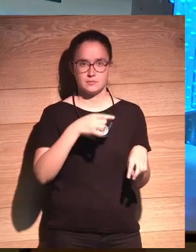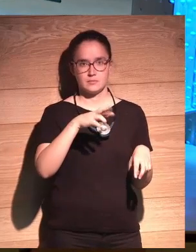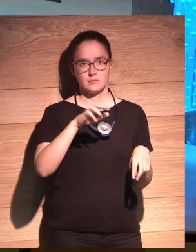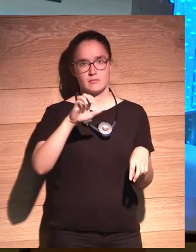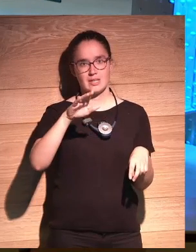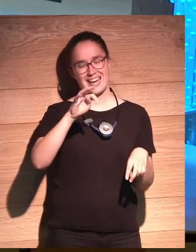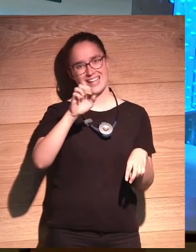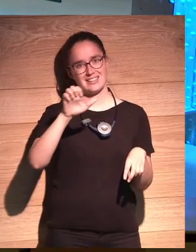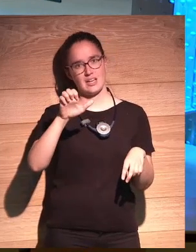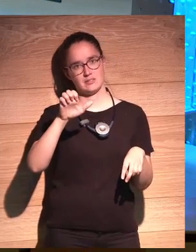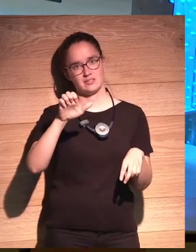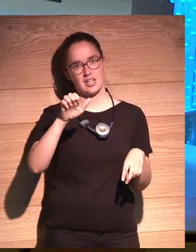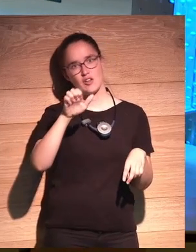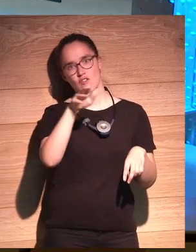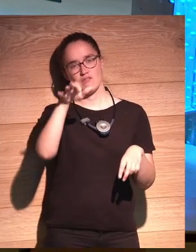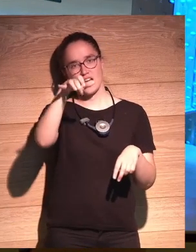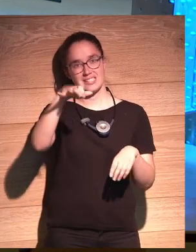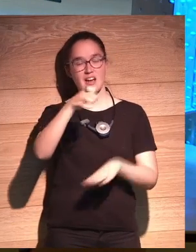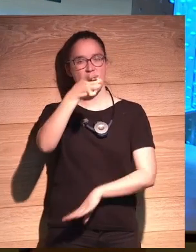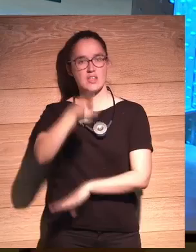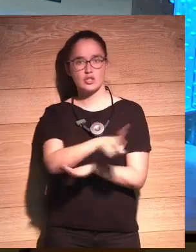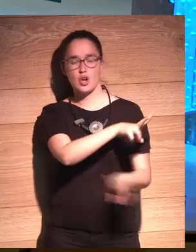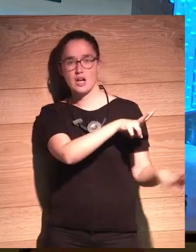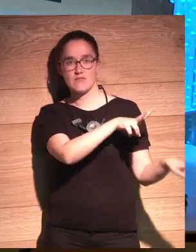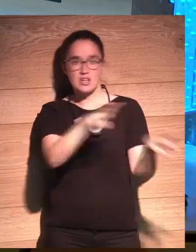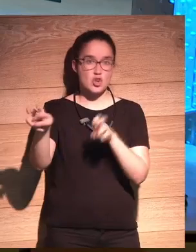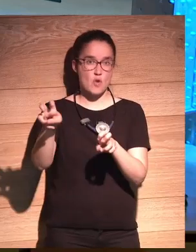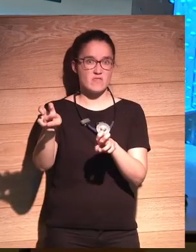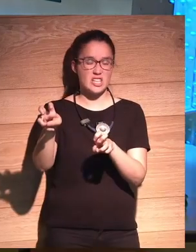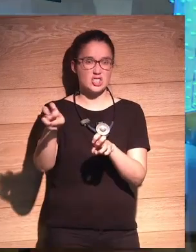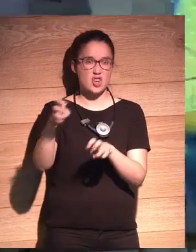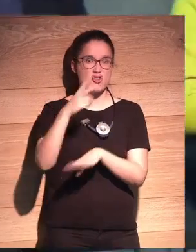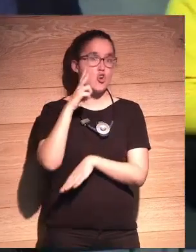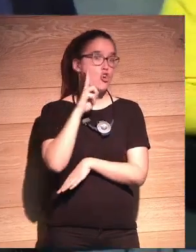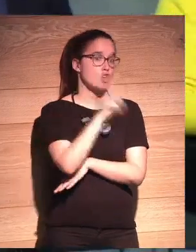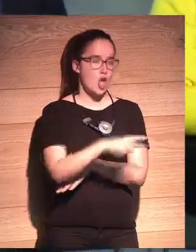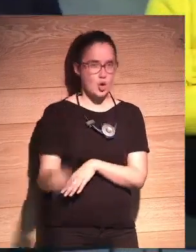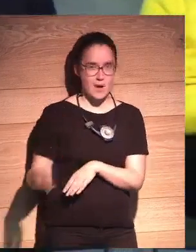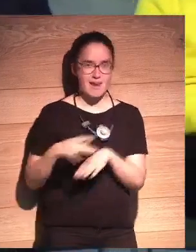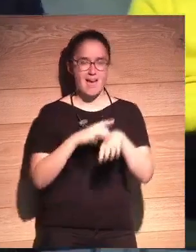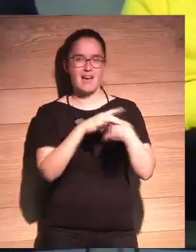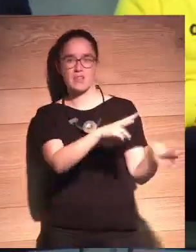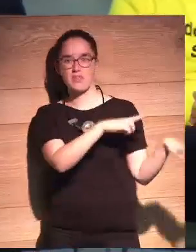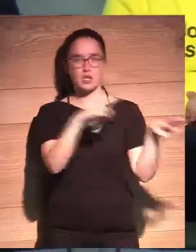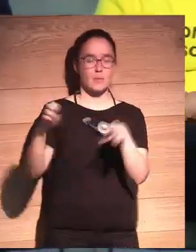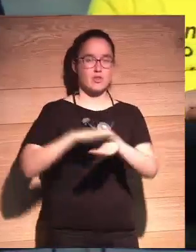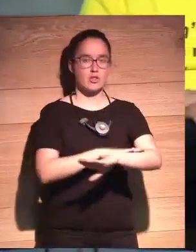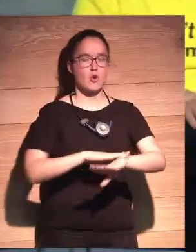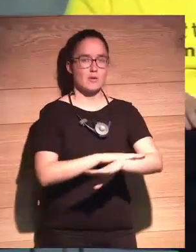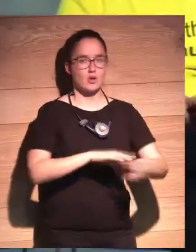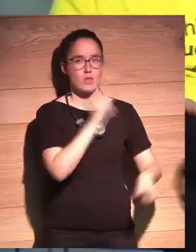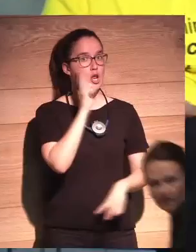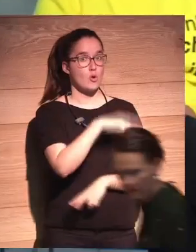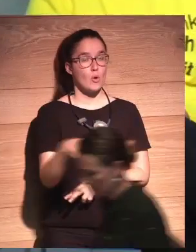To your left, we have Grete Berskland. She's the Director of Innovation Norway. It is